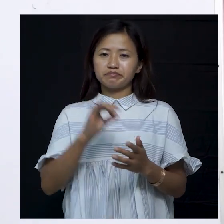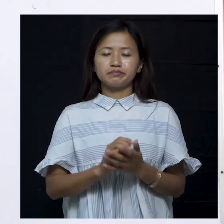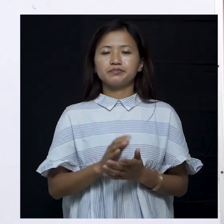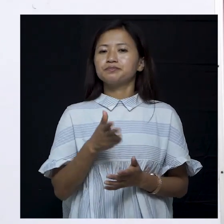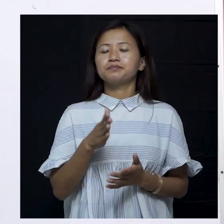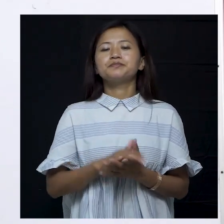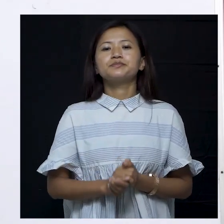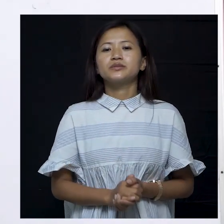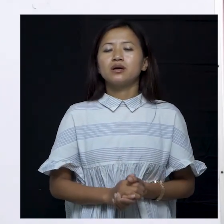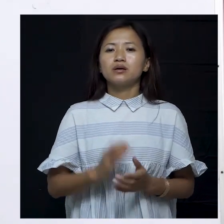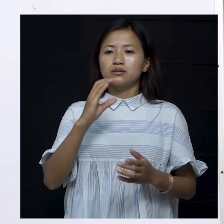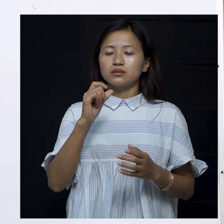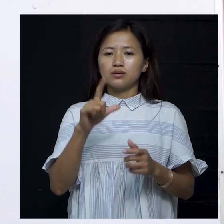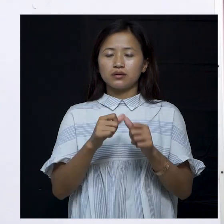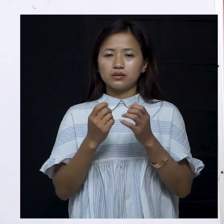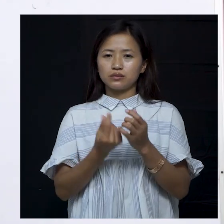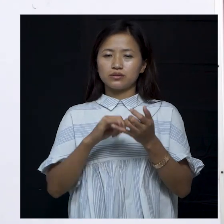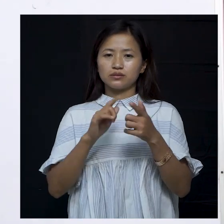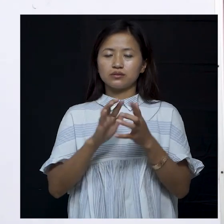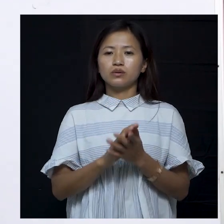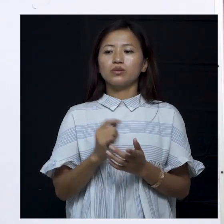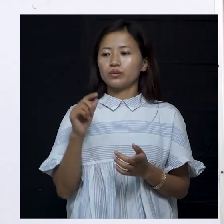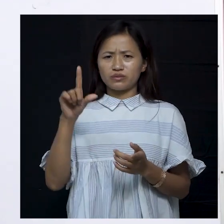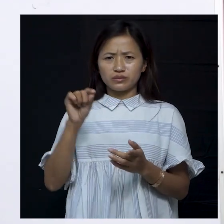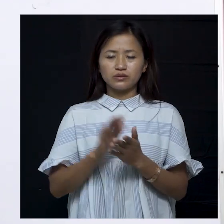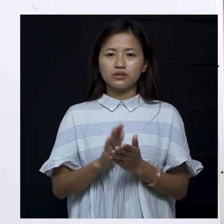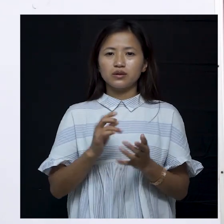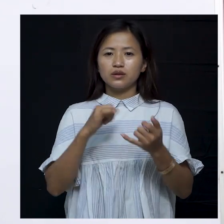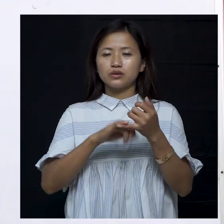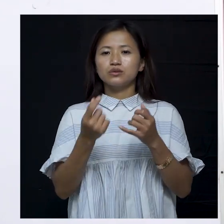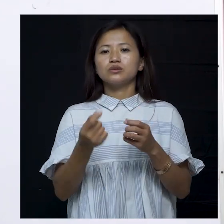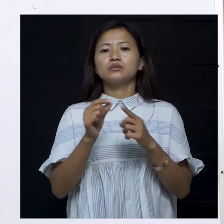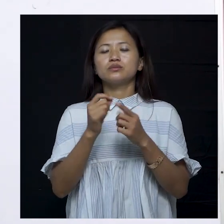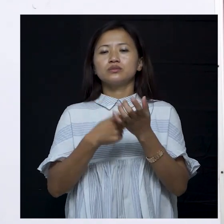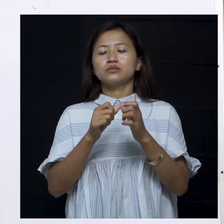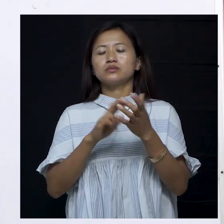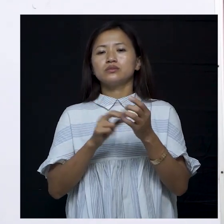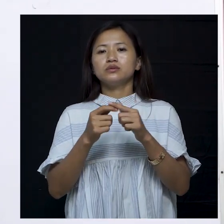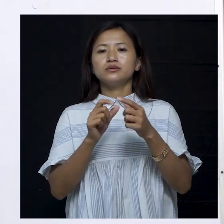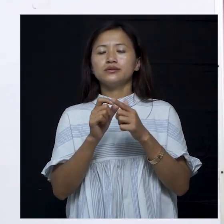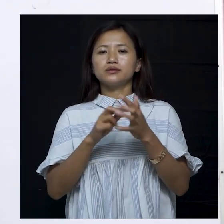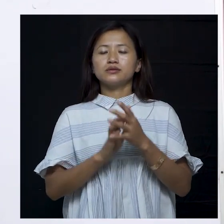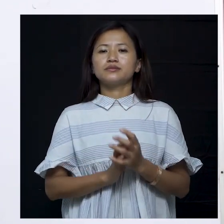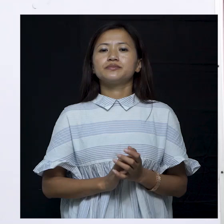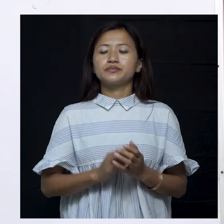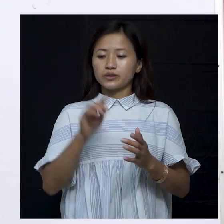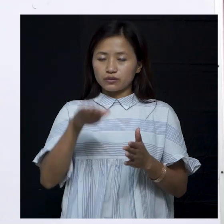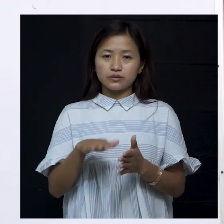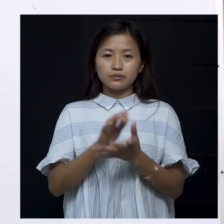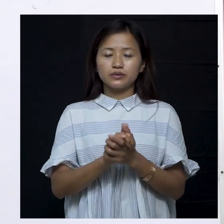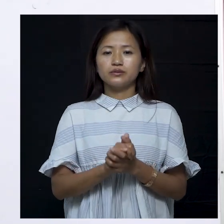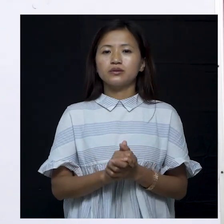Today, when I say clause, you can know that we are doing the subordinate clauses, okay? Because it has to depend on